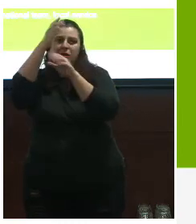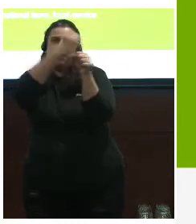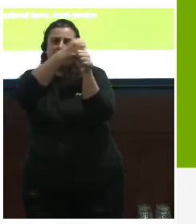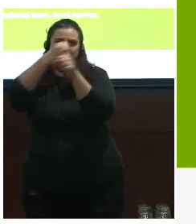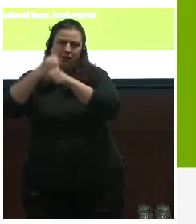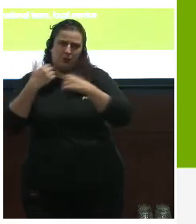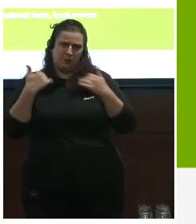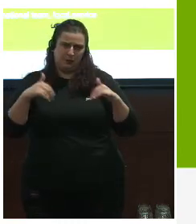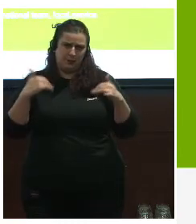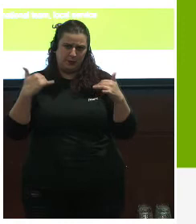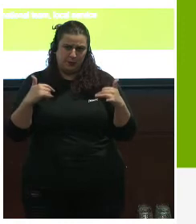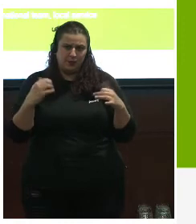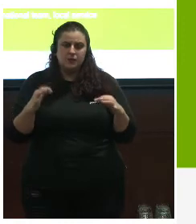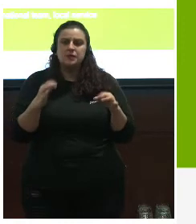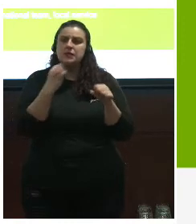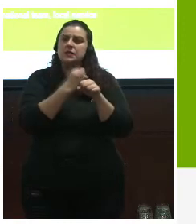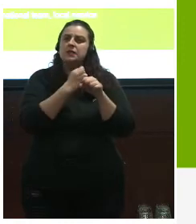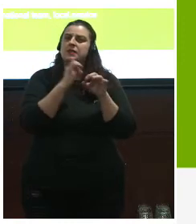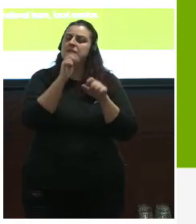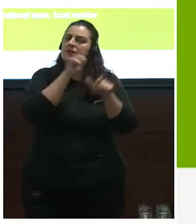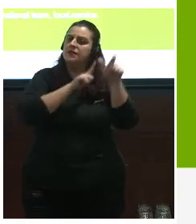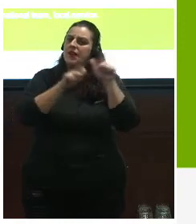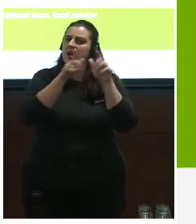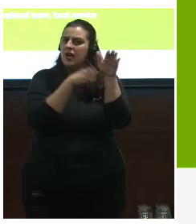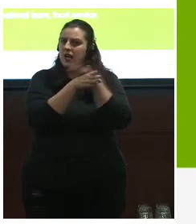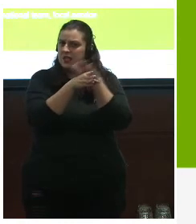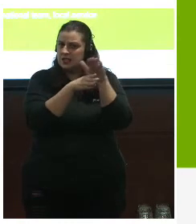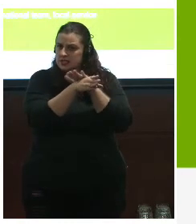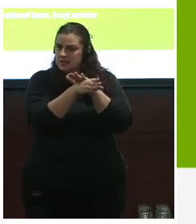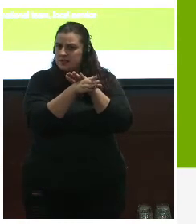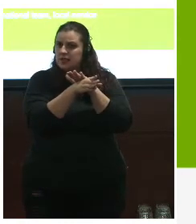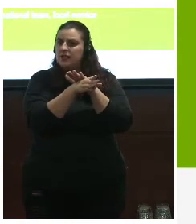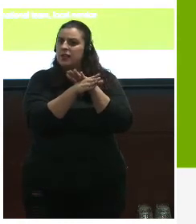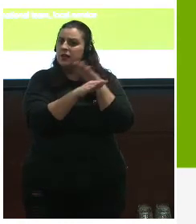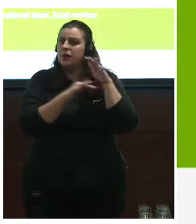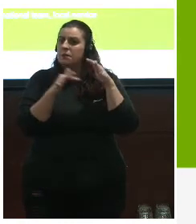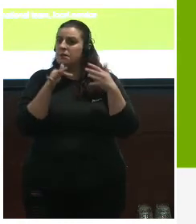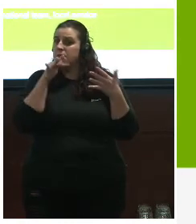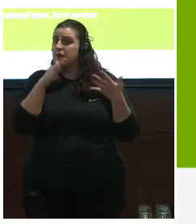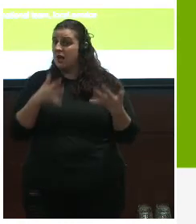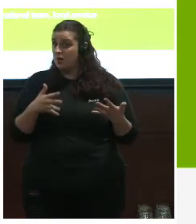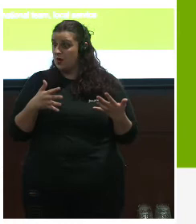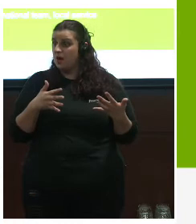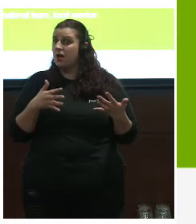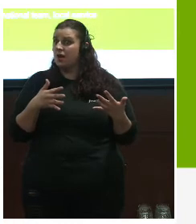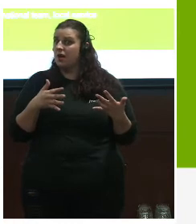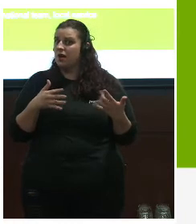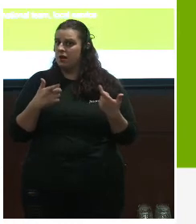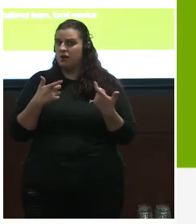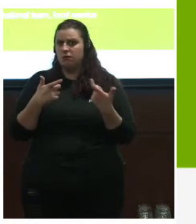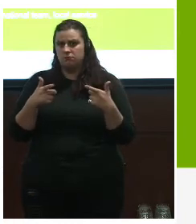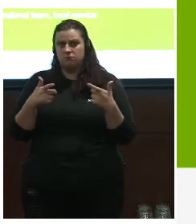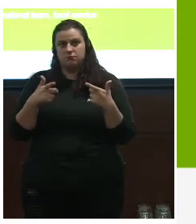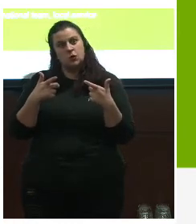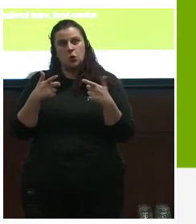travel. And us, we cover now currently the whole European segment, basically, with regarding to European accessible and the